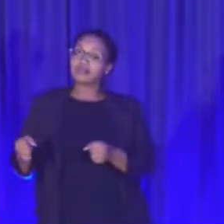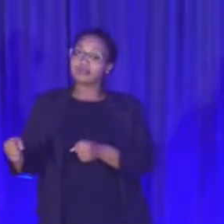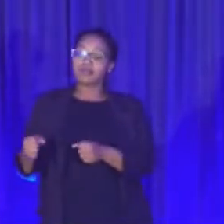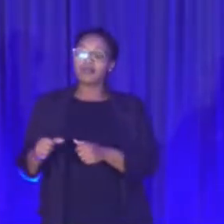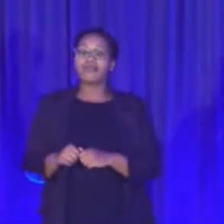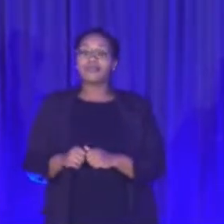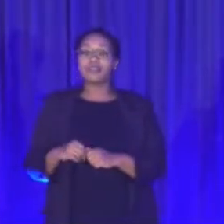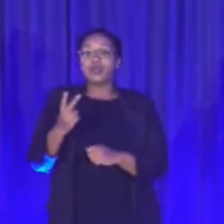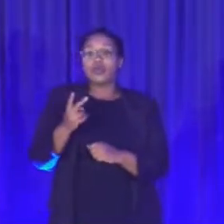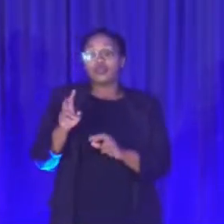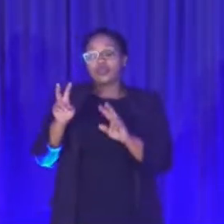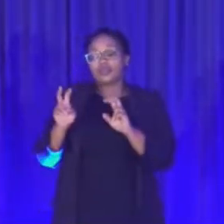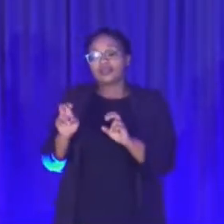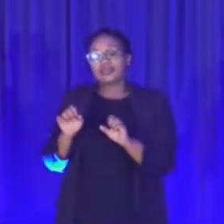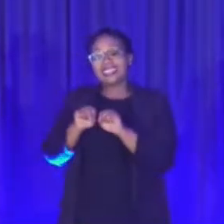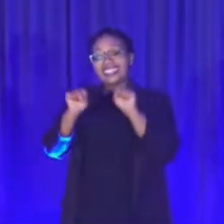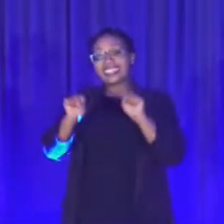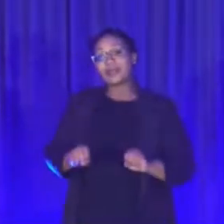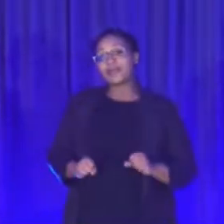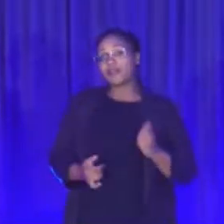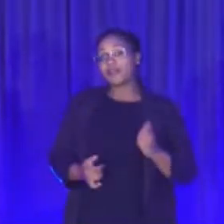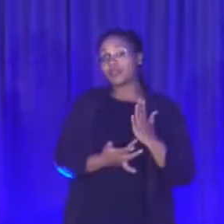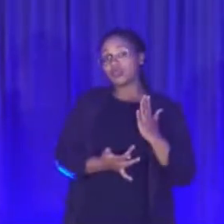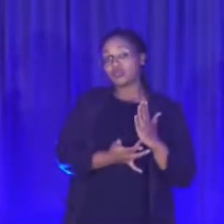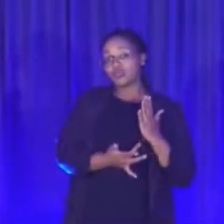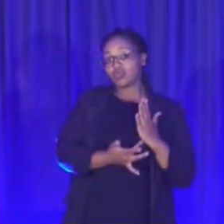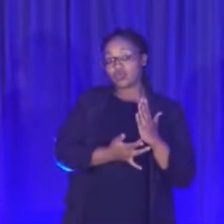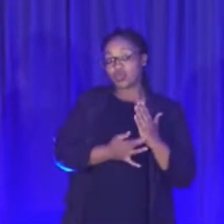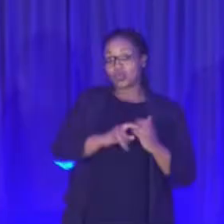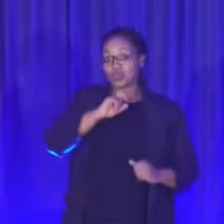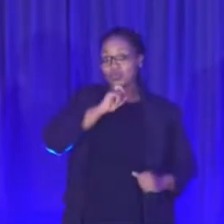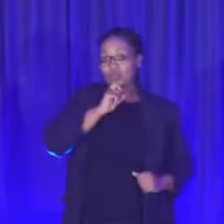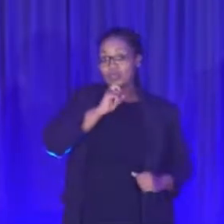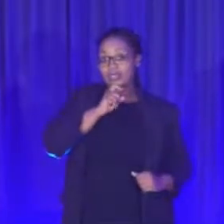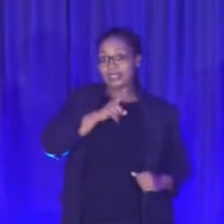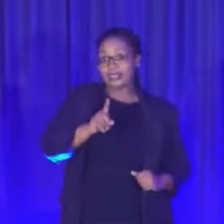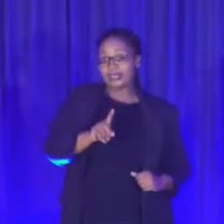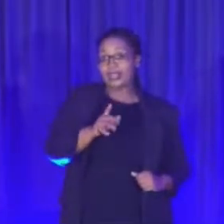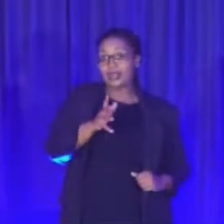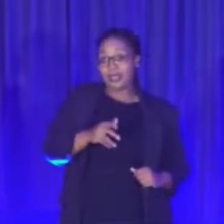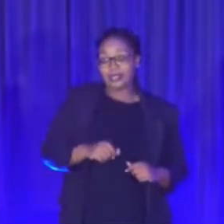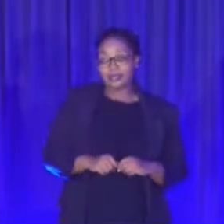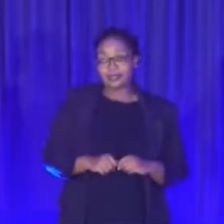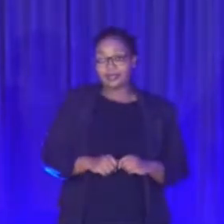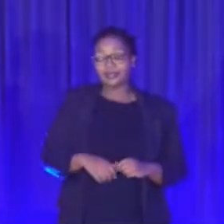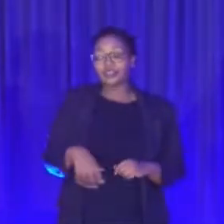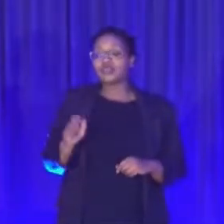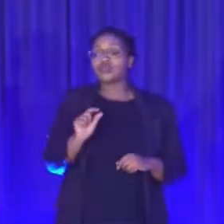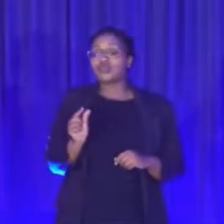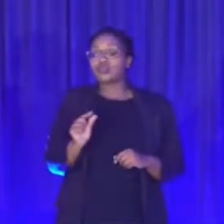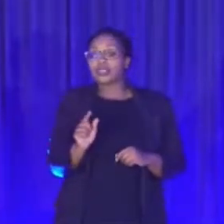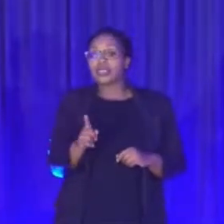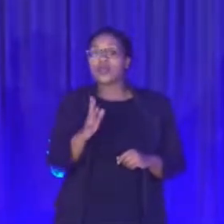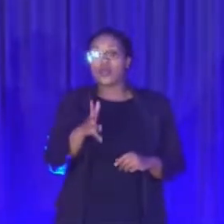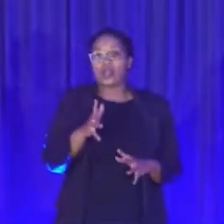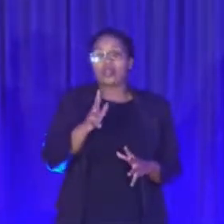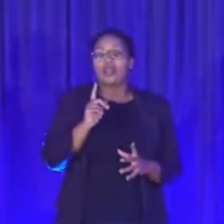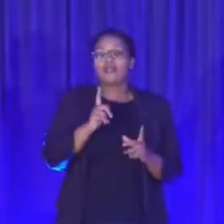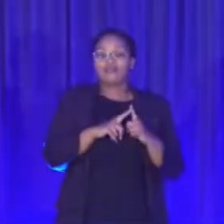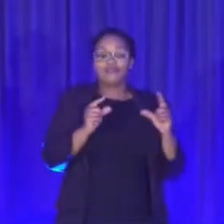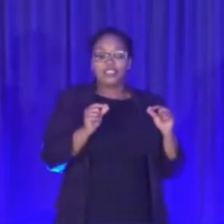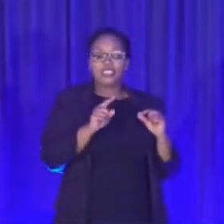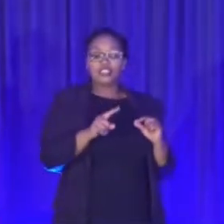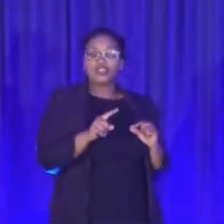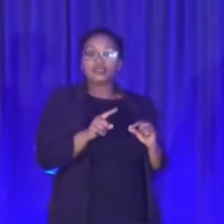technological platform and systems. We are about to conclude the platform upgrade to modernize